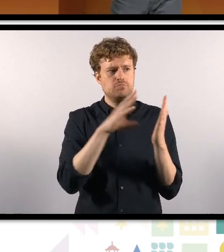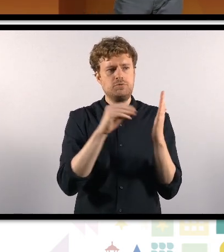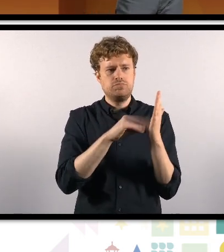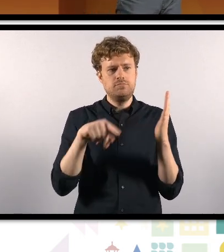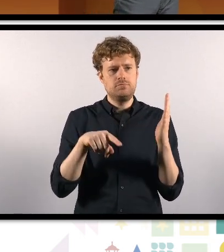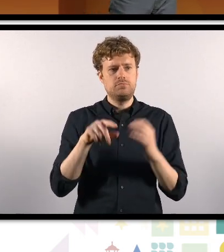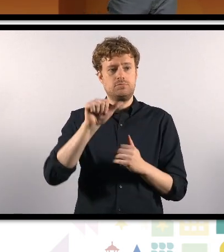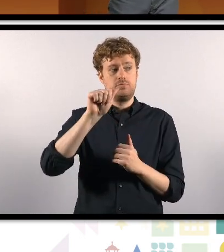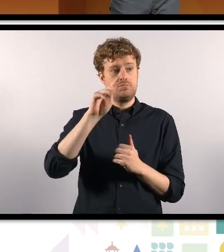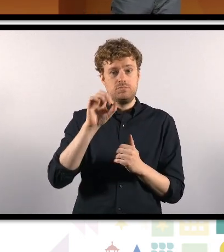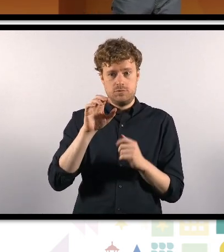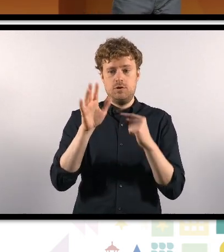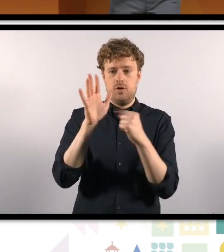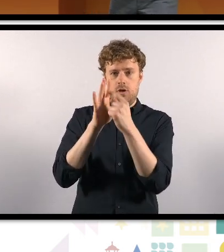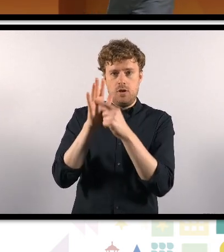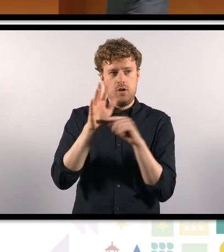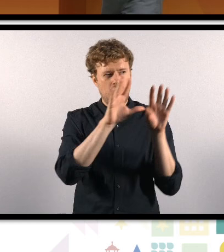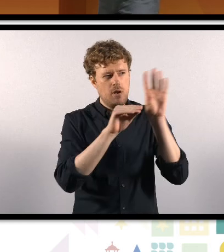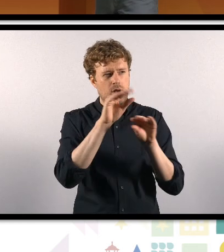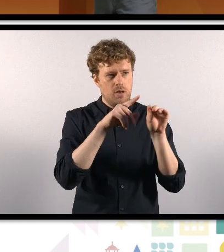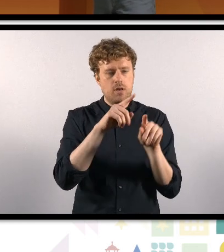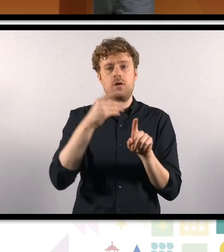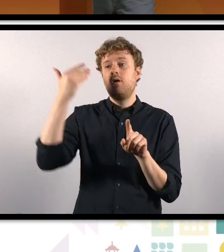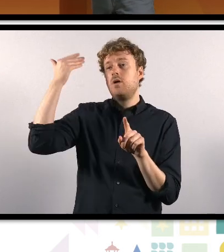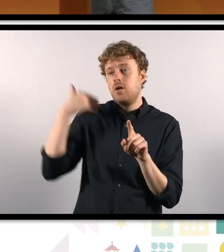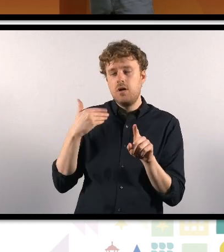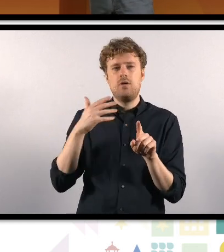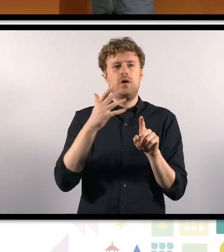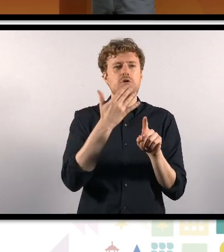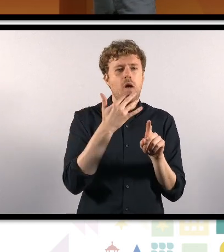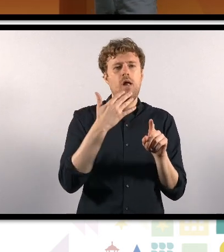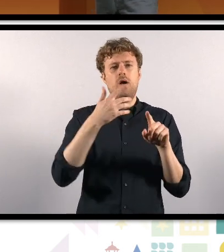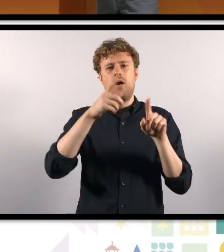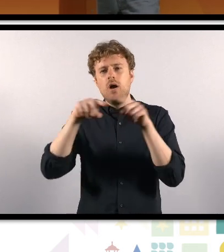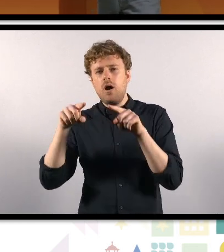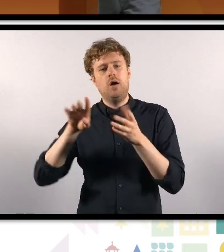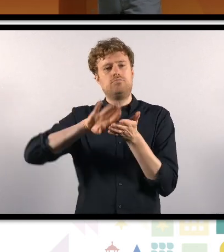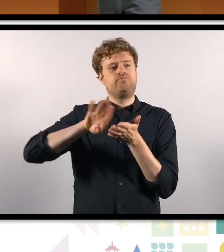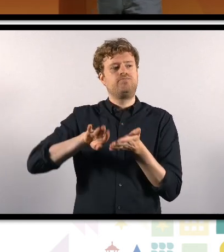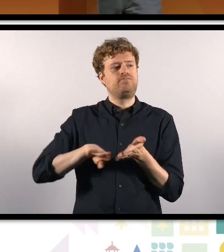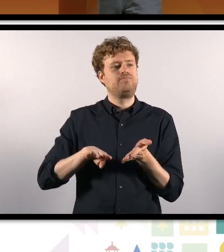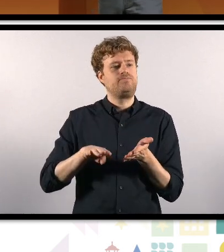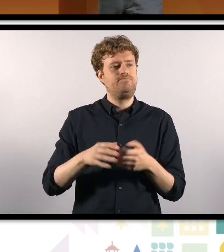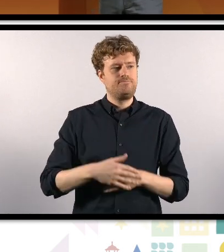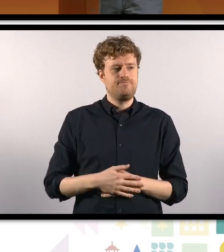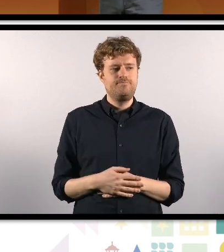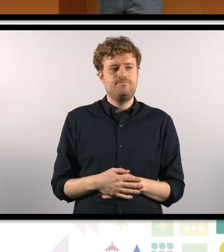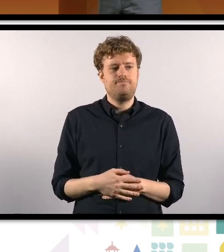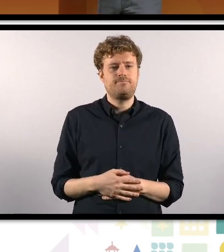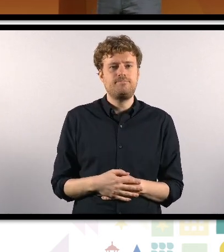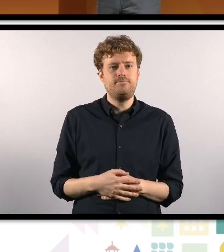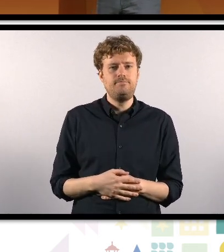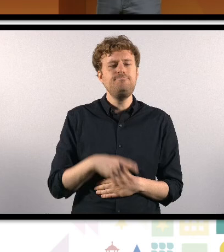environment. You can see here that we were talking about scale within our project as well. If you